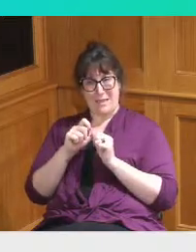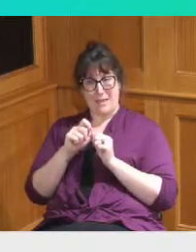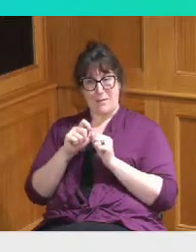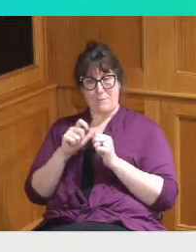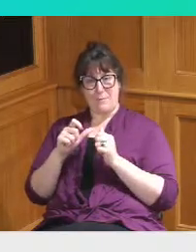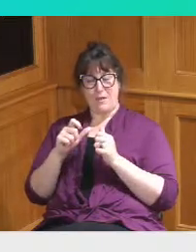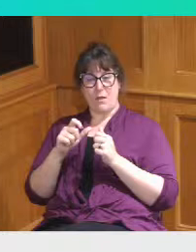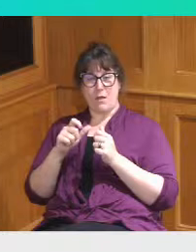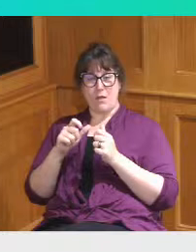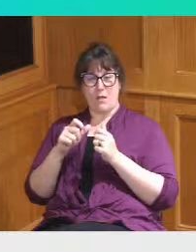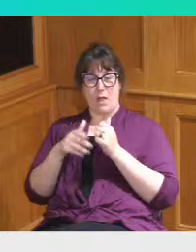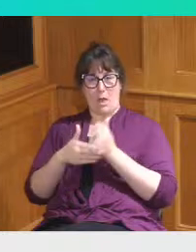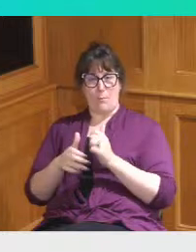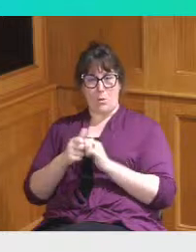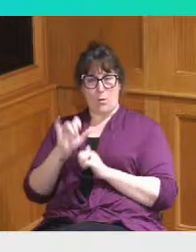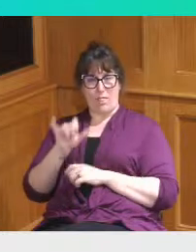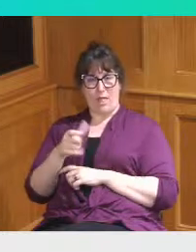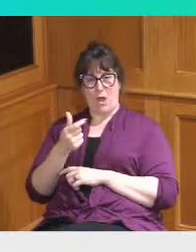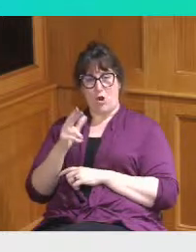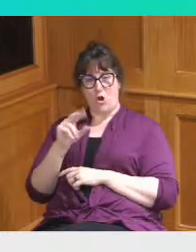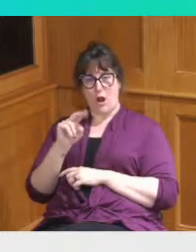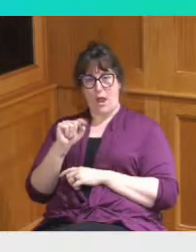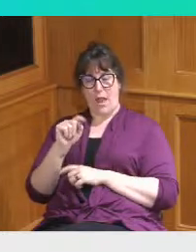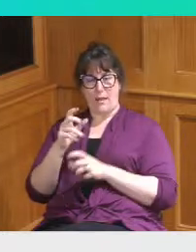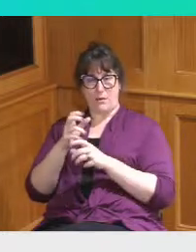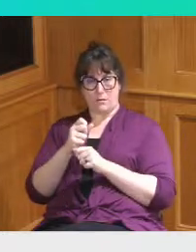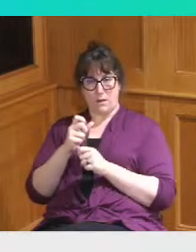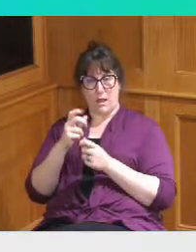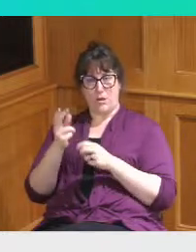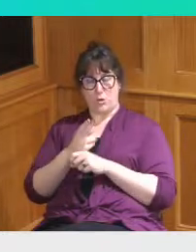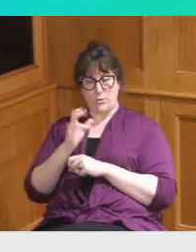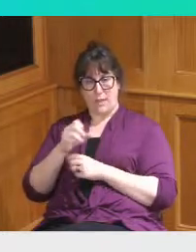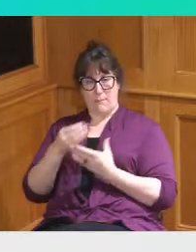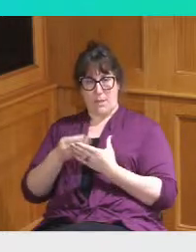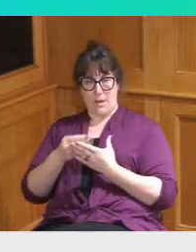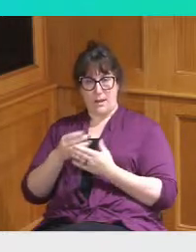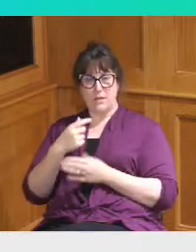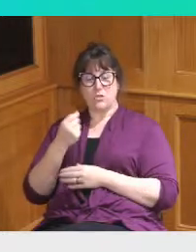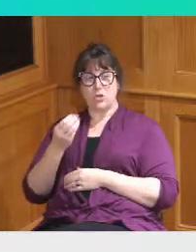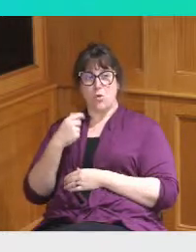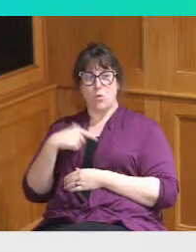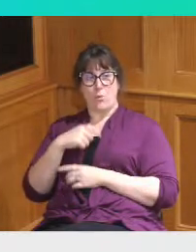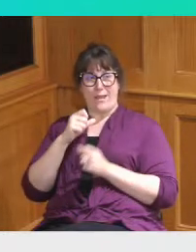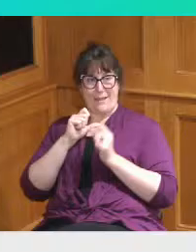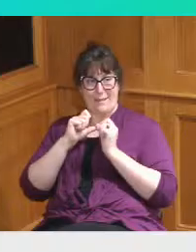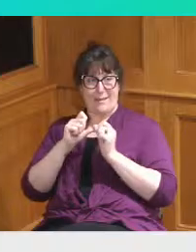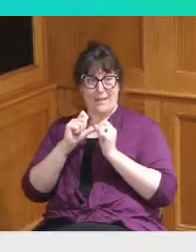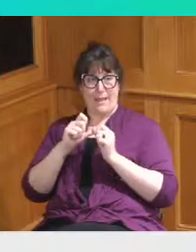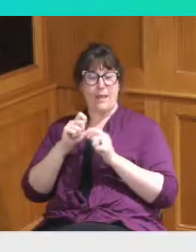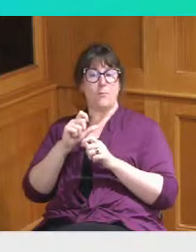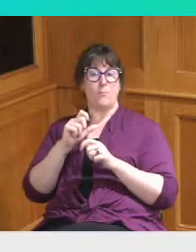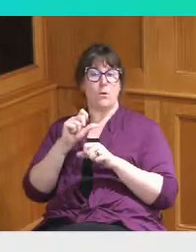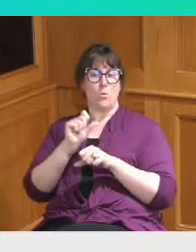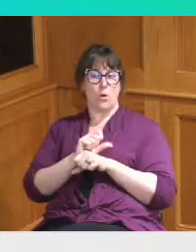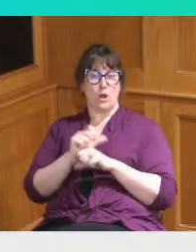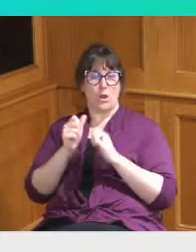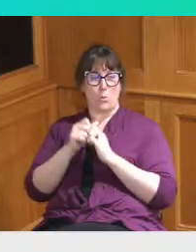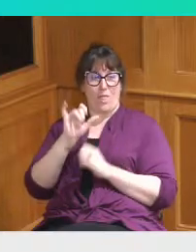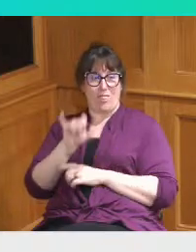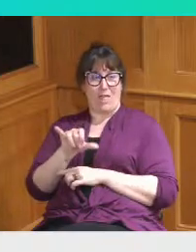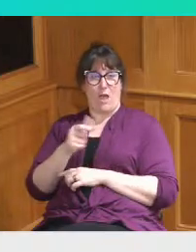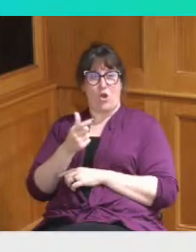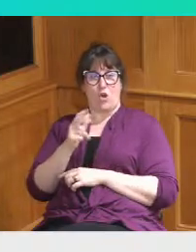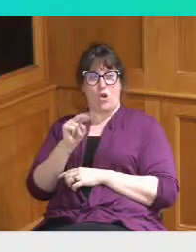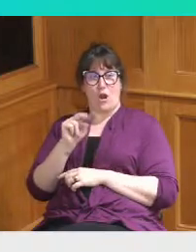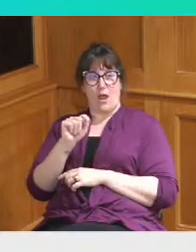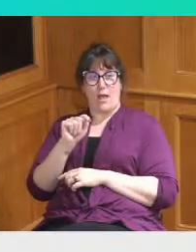CDAP grant. So we will work with the city to help them through the procurement process to get the capital improvement work that's being funded through the grant done,